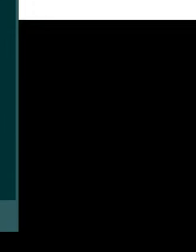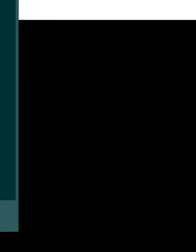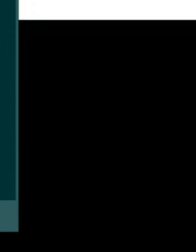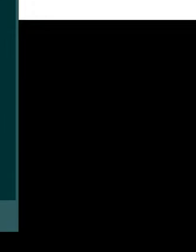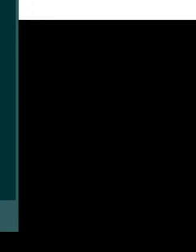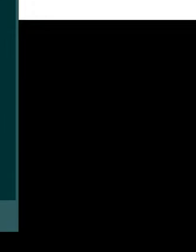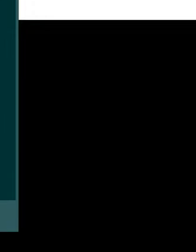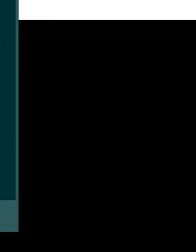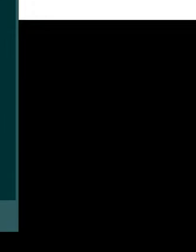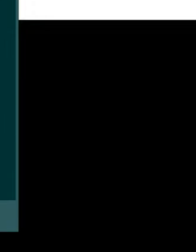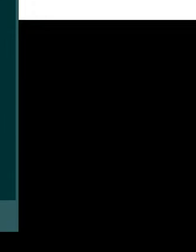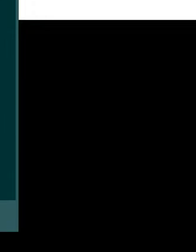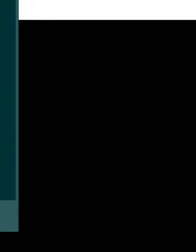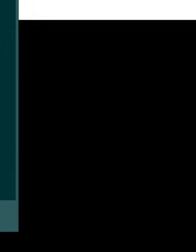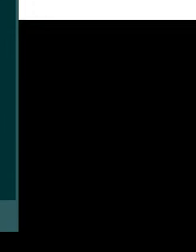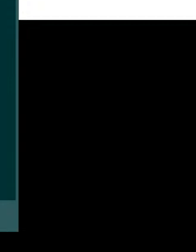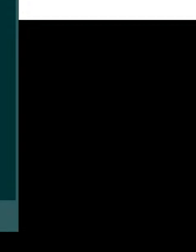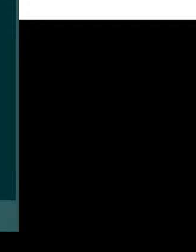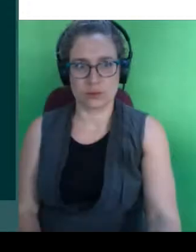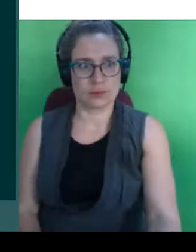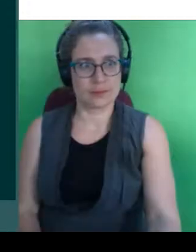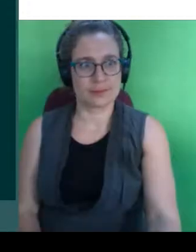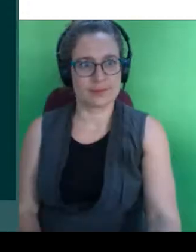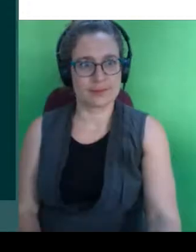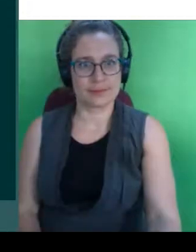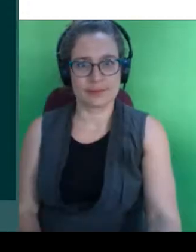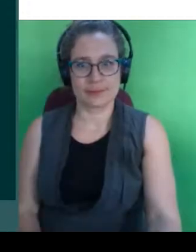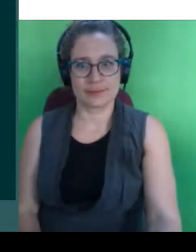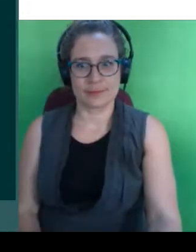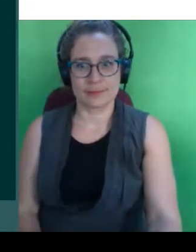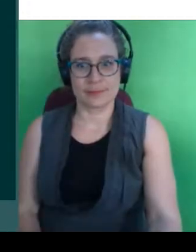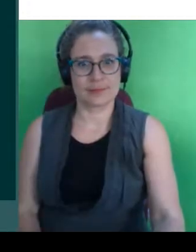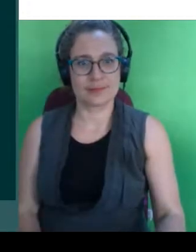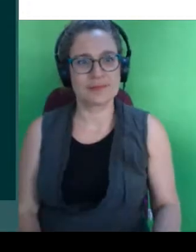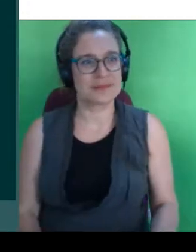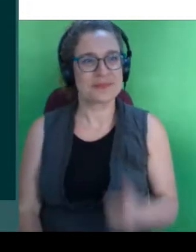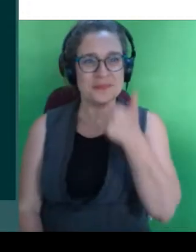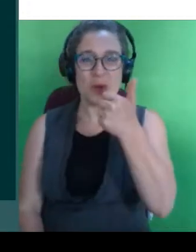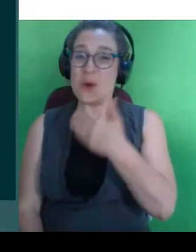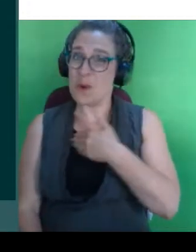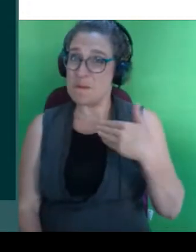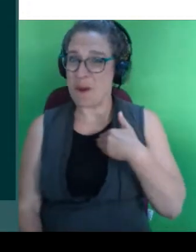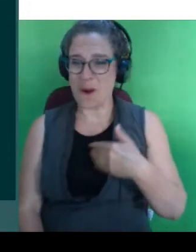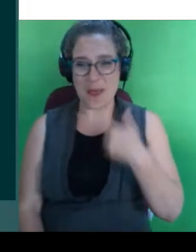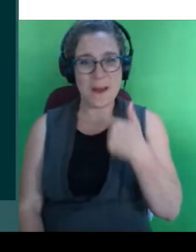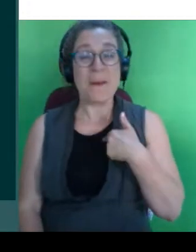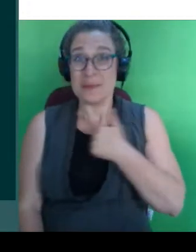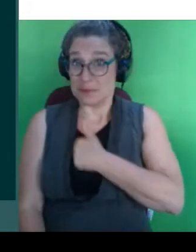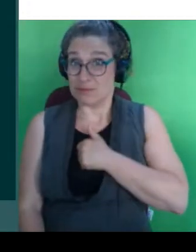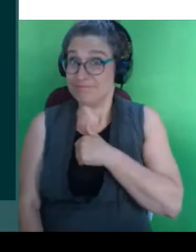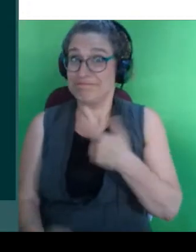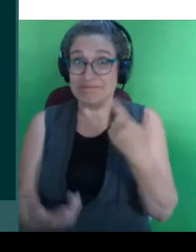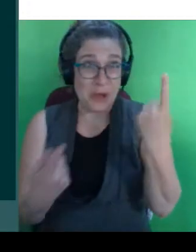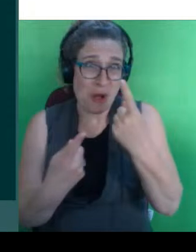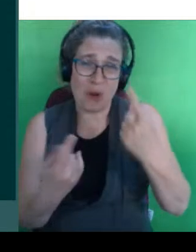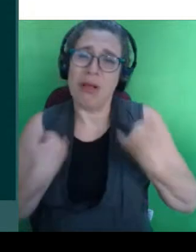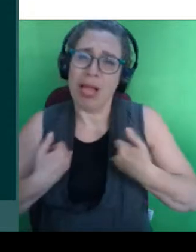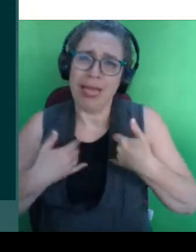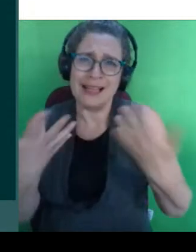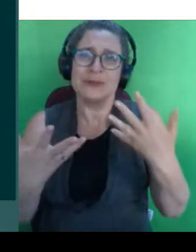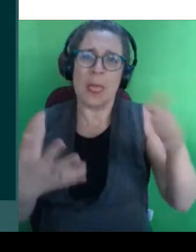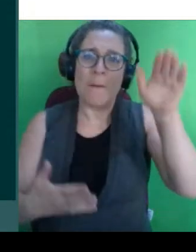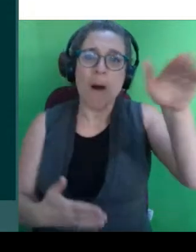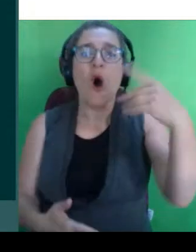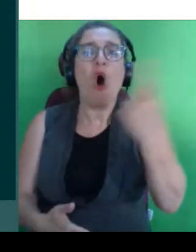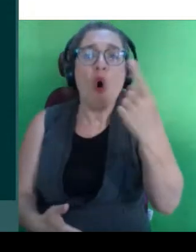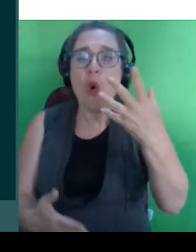for those of you who have hay fever and are worried about going outside. Just put your hands up and shake it around if you've got hay fever